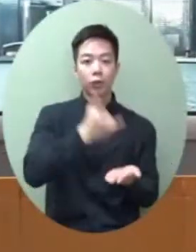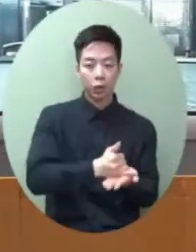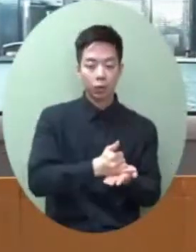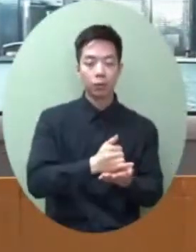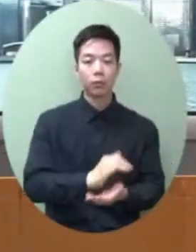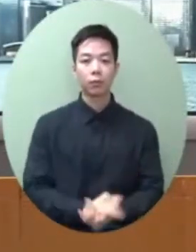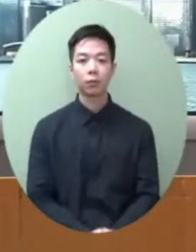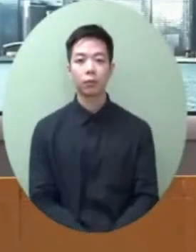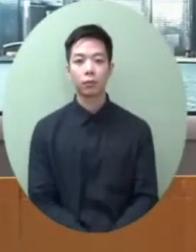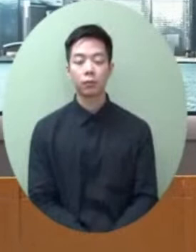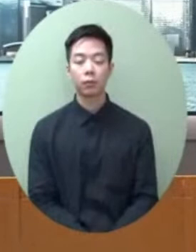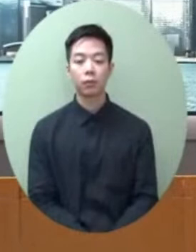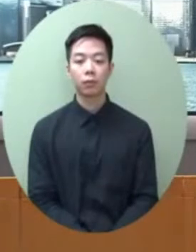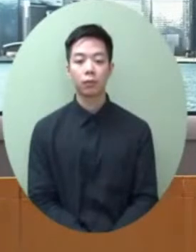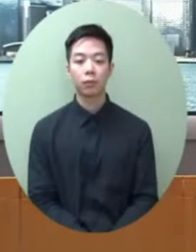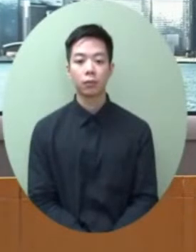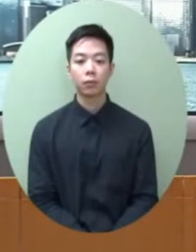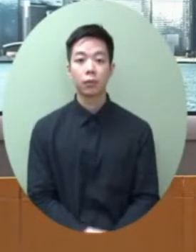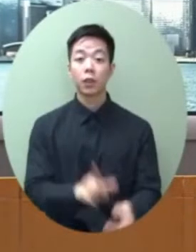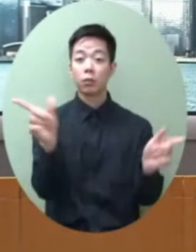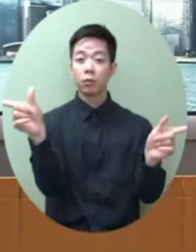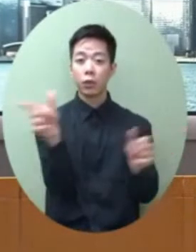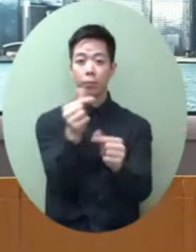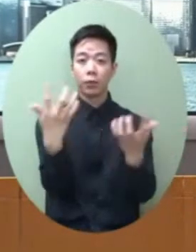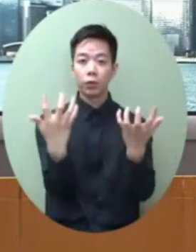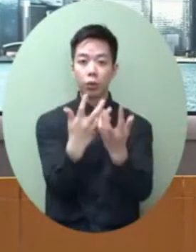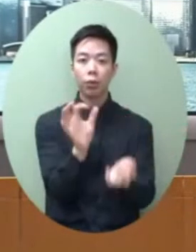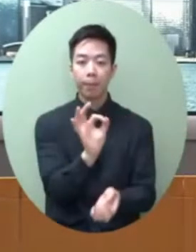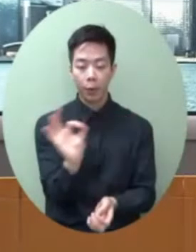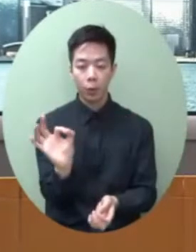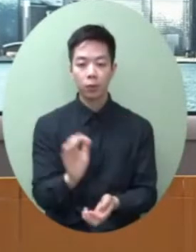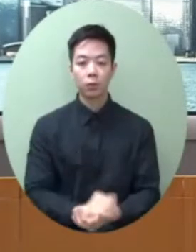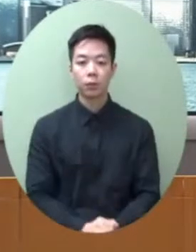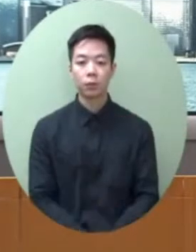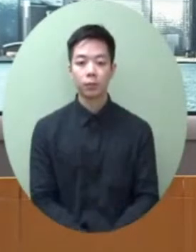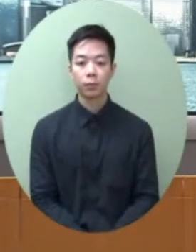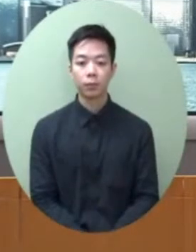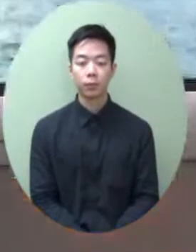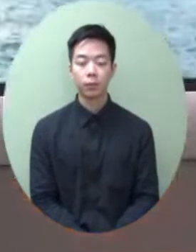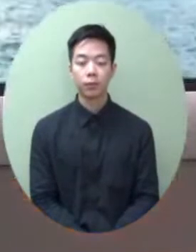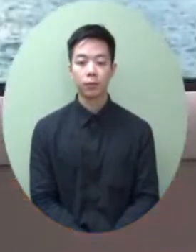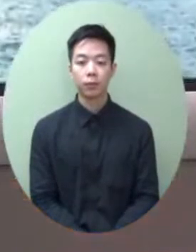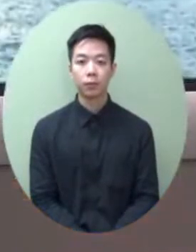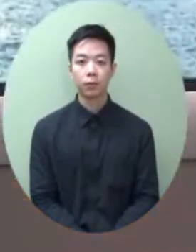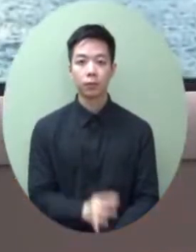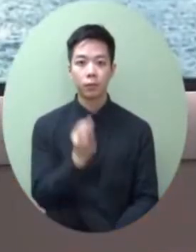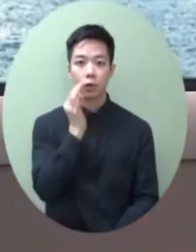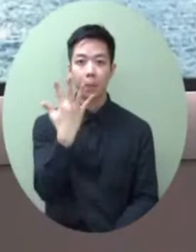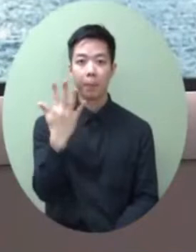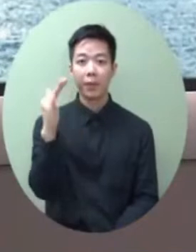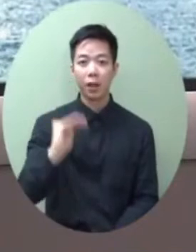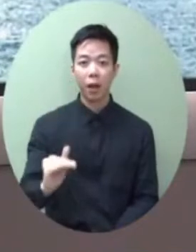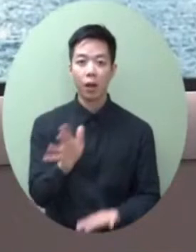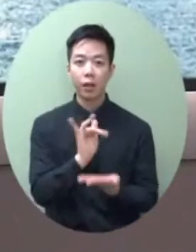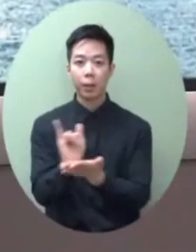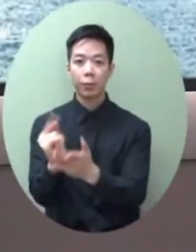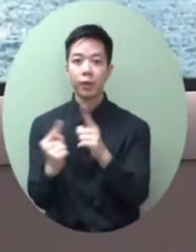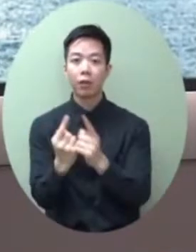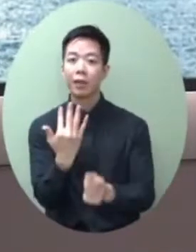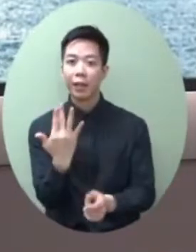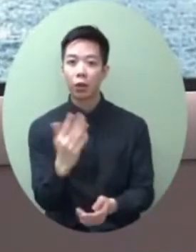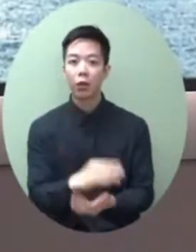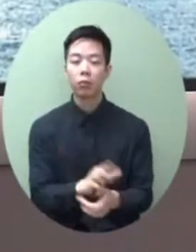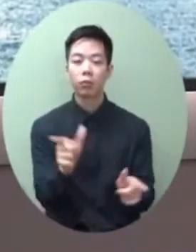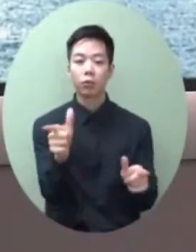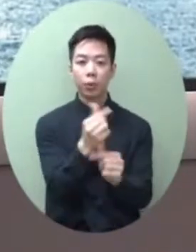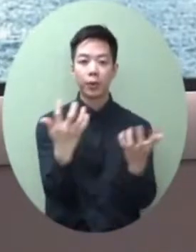exact figures for cases admitted in the hospital less than 5 years old. But according to our record, there's only